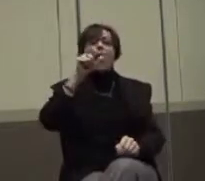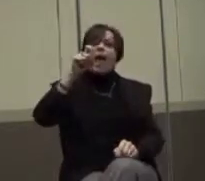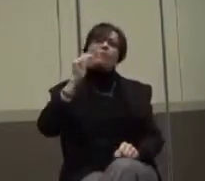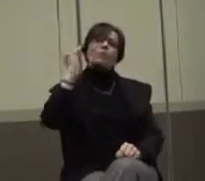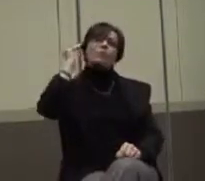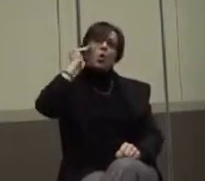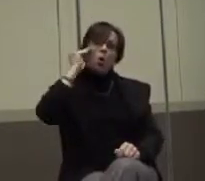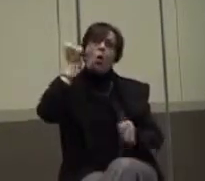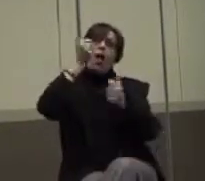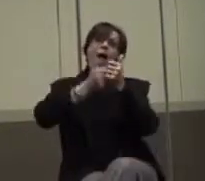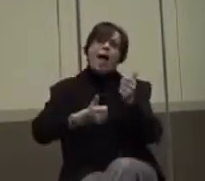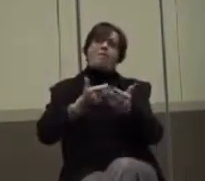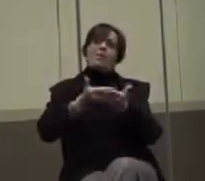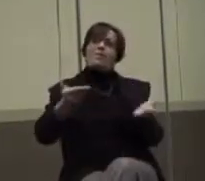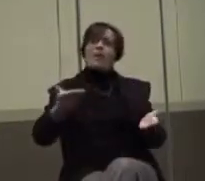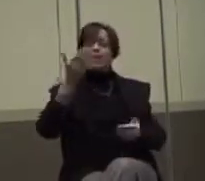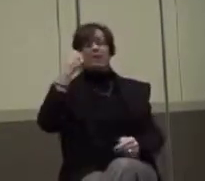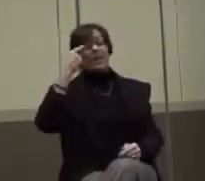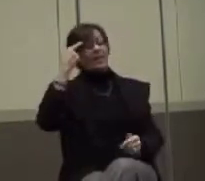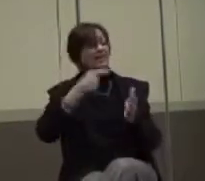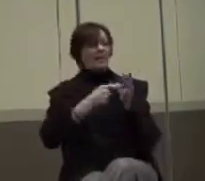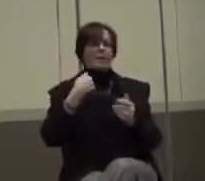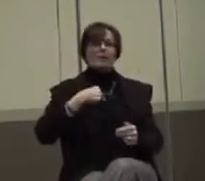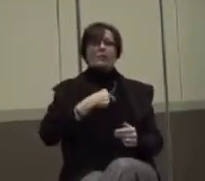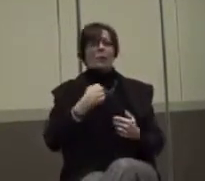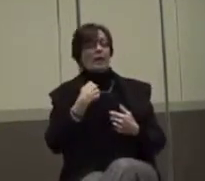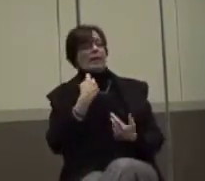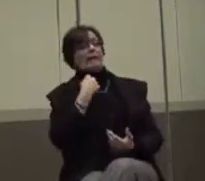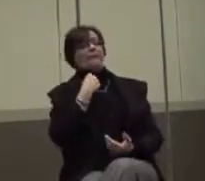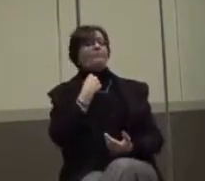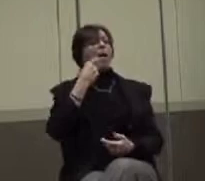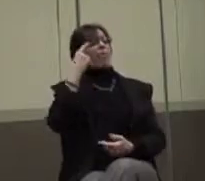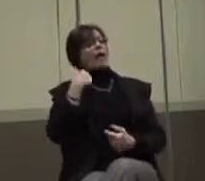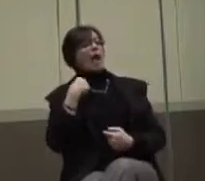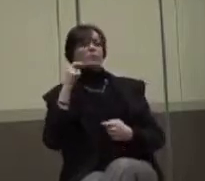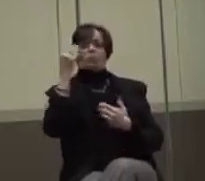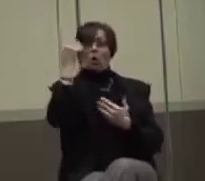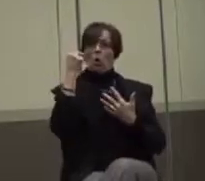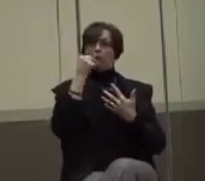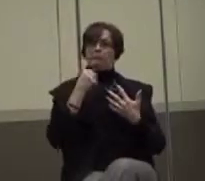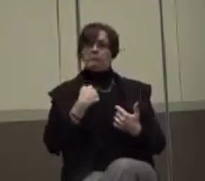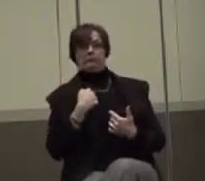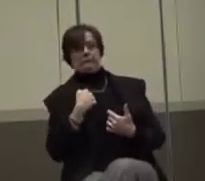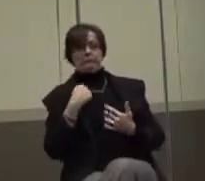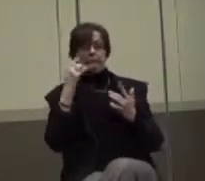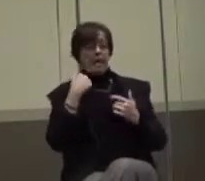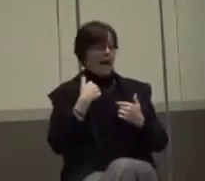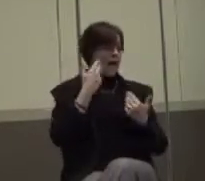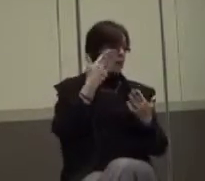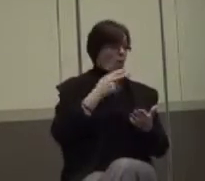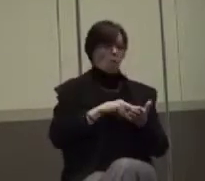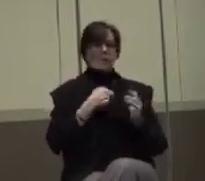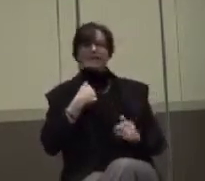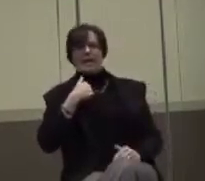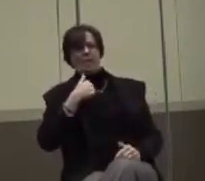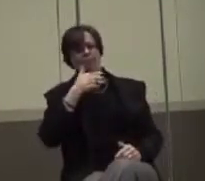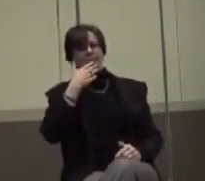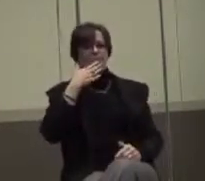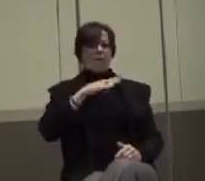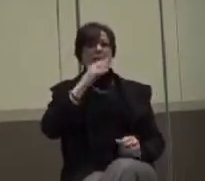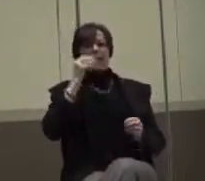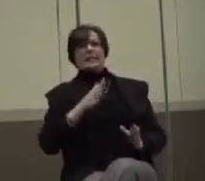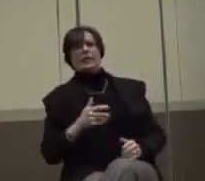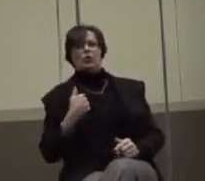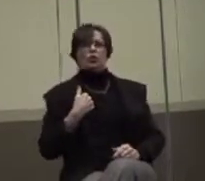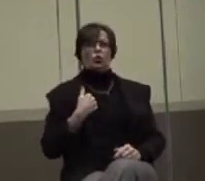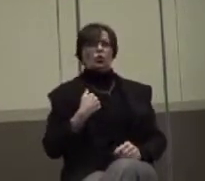Because I think sometimes we get into this bind where I'm supposed to know this. And if I don't know it, it means I'm a bad teacher. So then I go and I talk to all